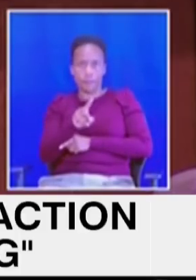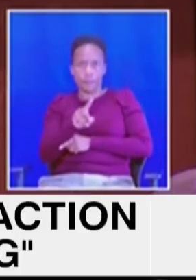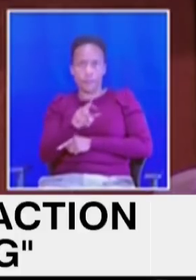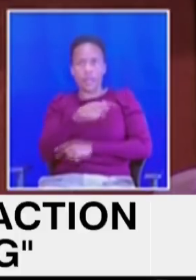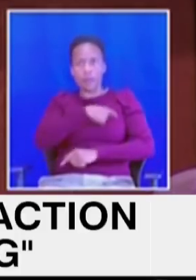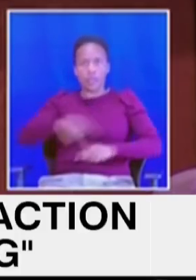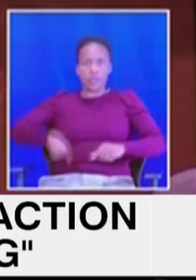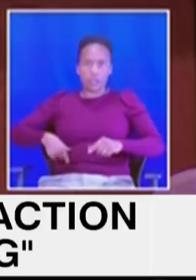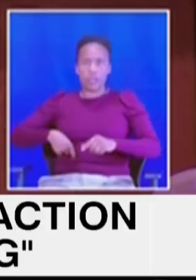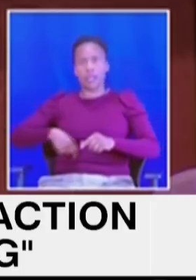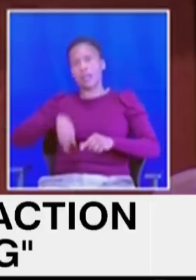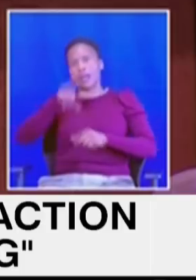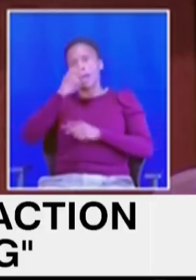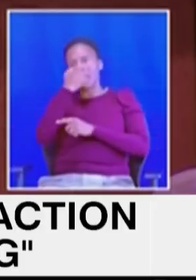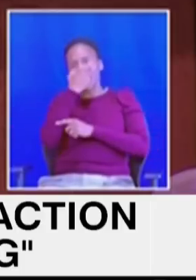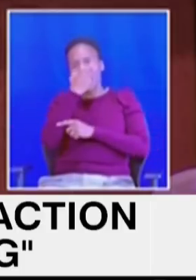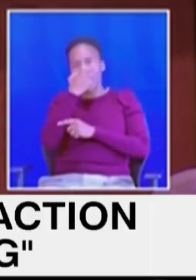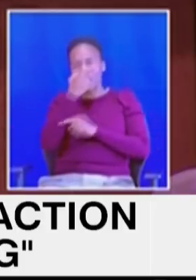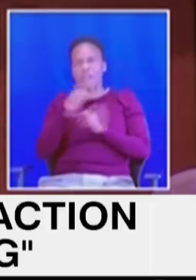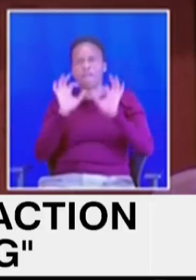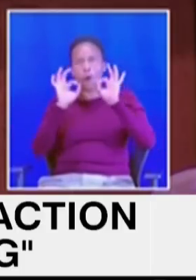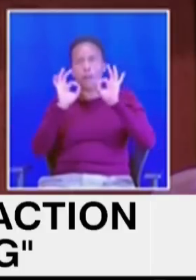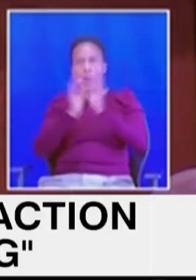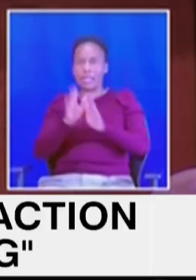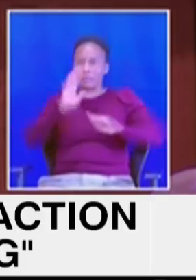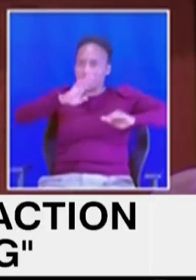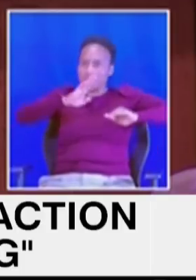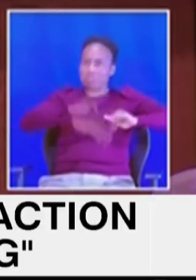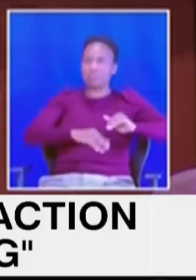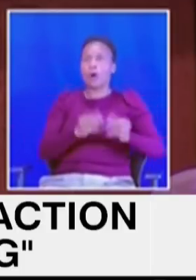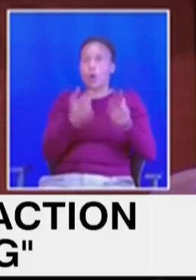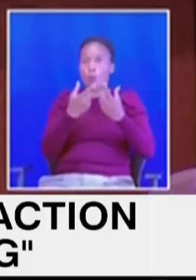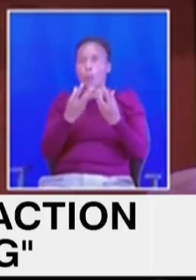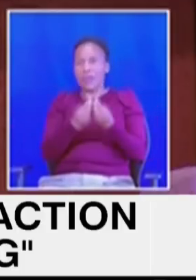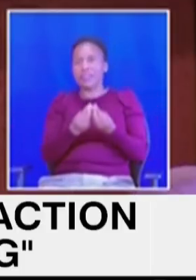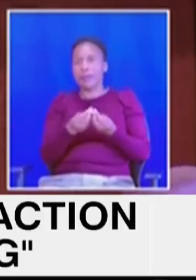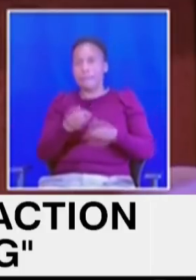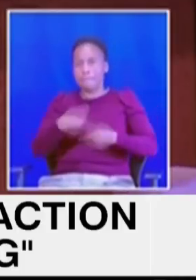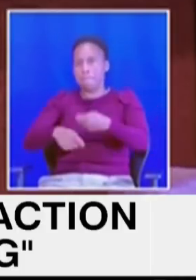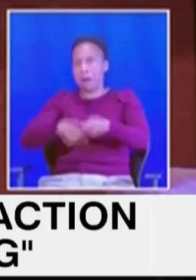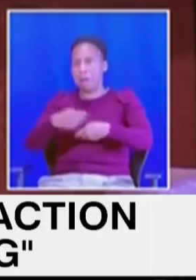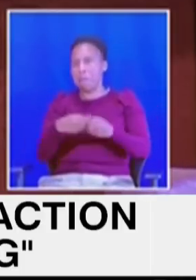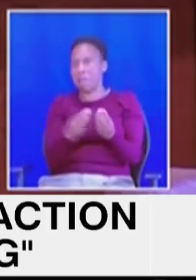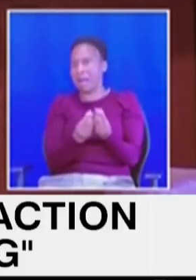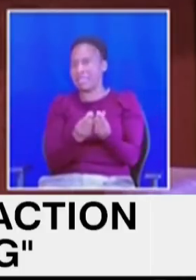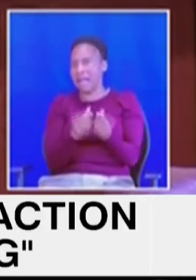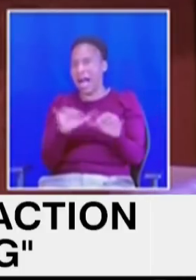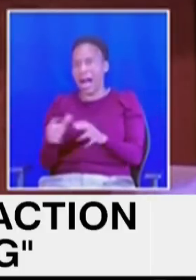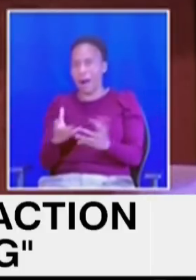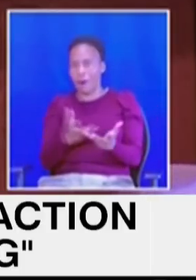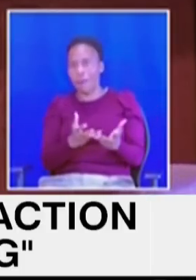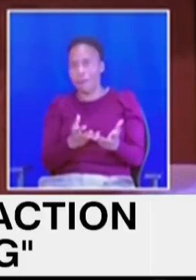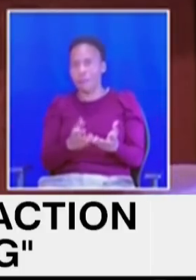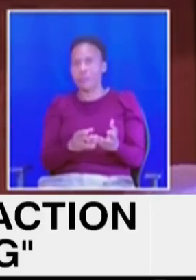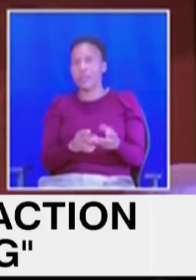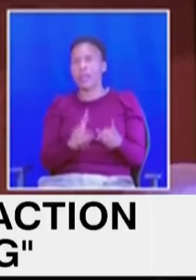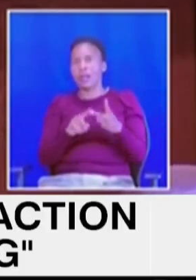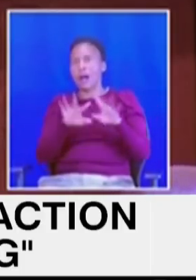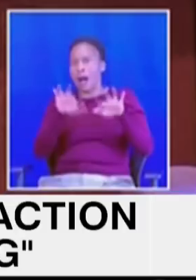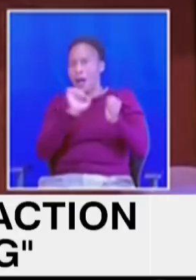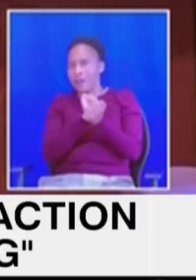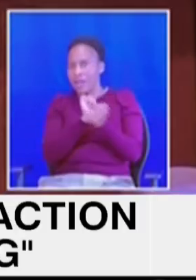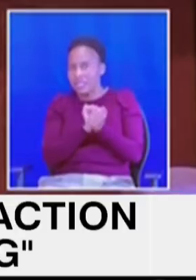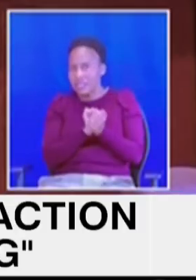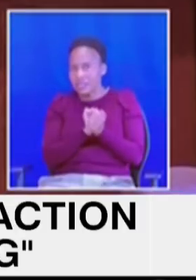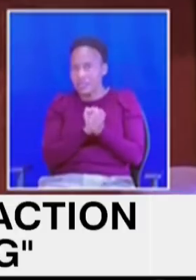be formally charged with money laundering? Will we arrest the Russian war criminal Vladimir Putin when he